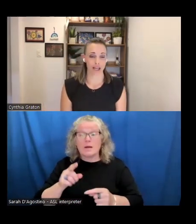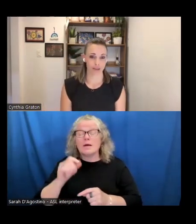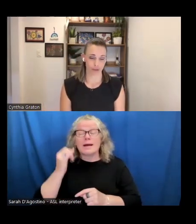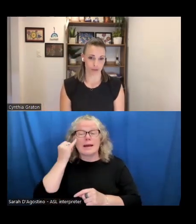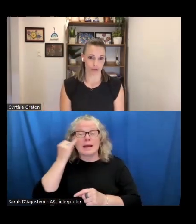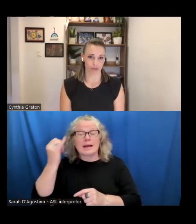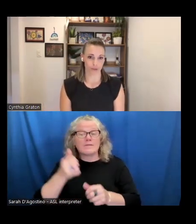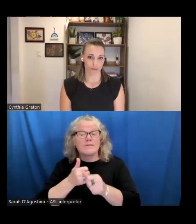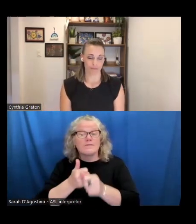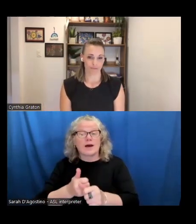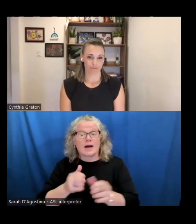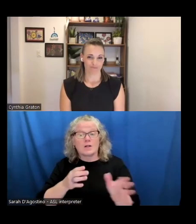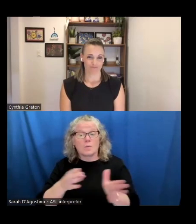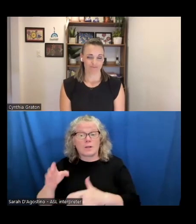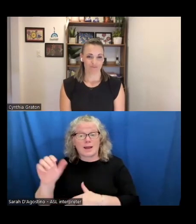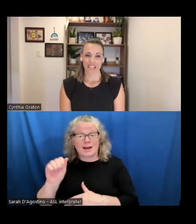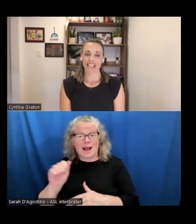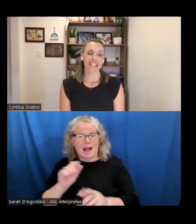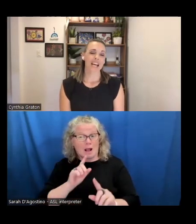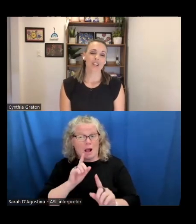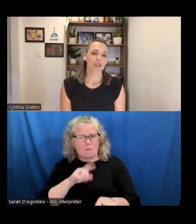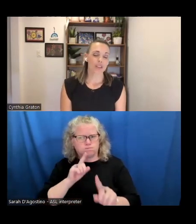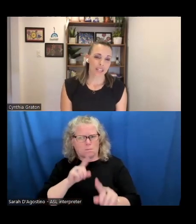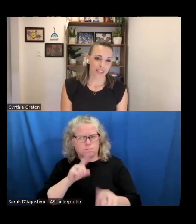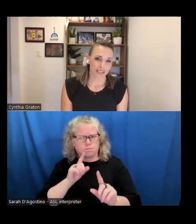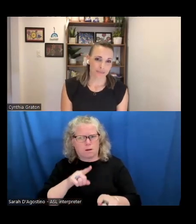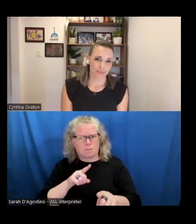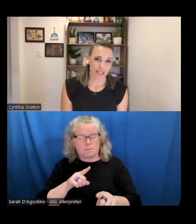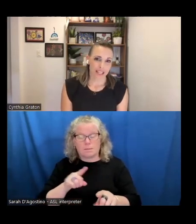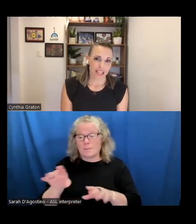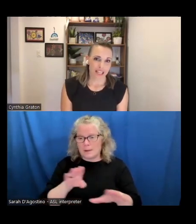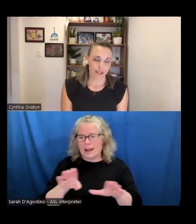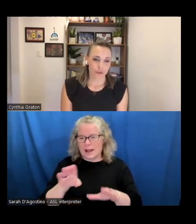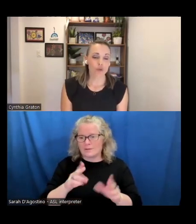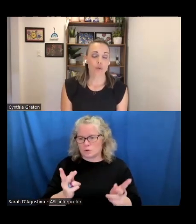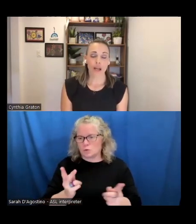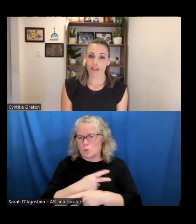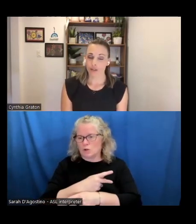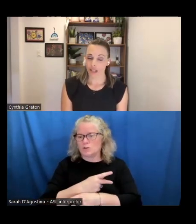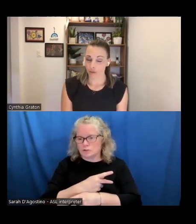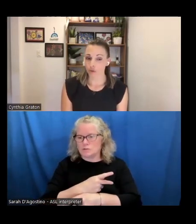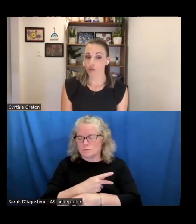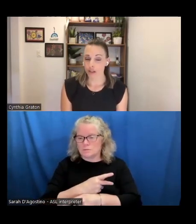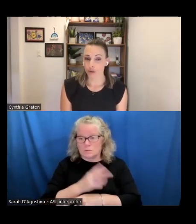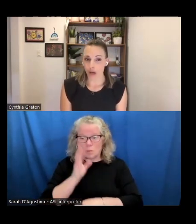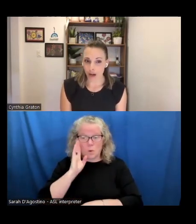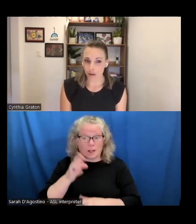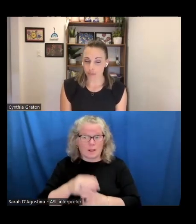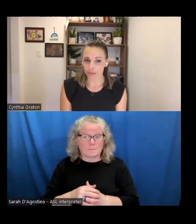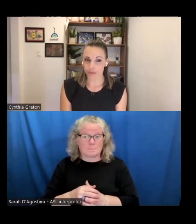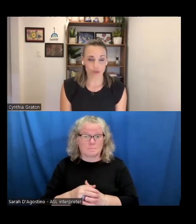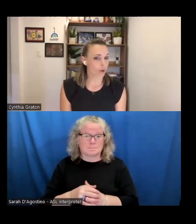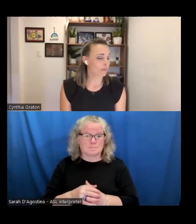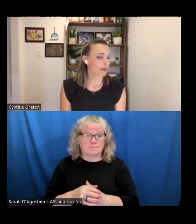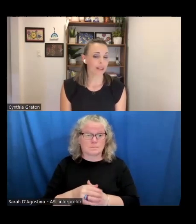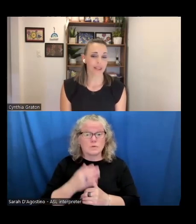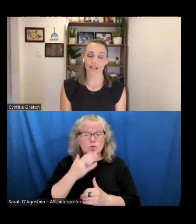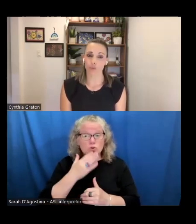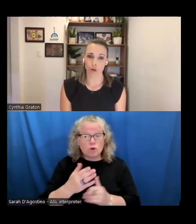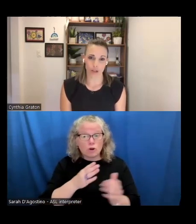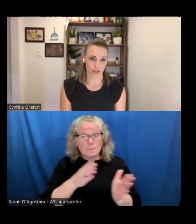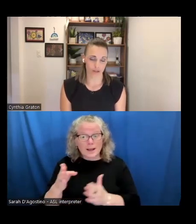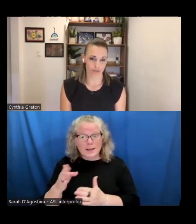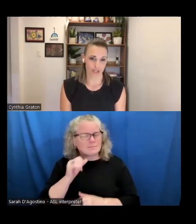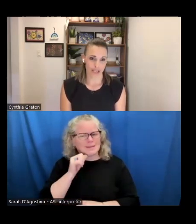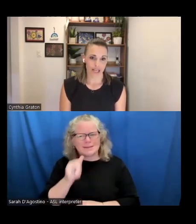challenging behaviors. It's not a good thing. If you try to help, don't make